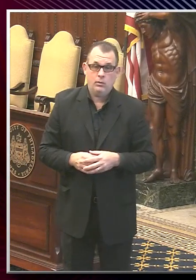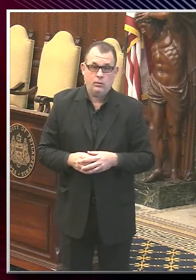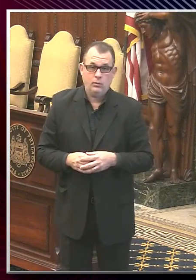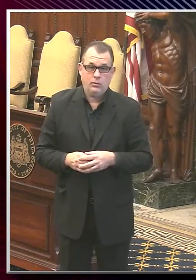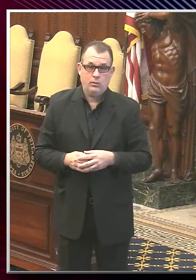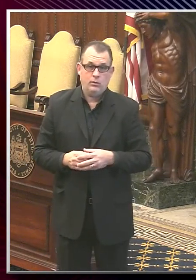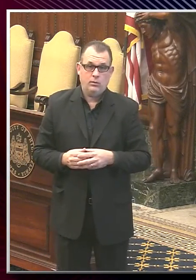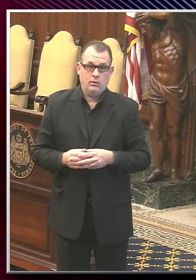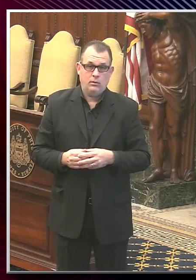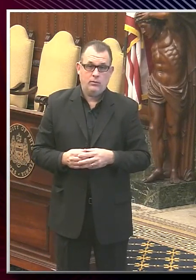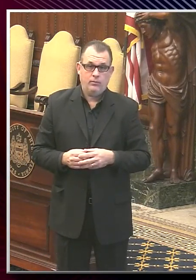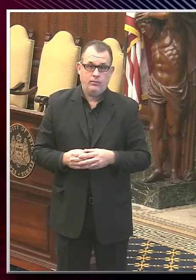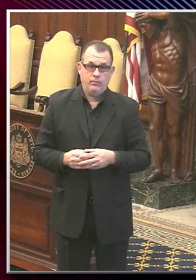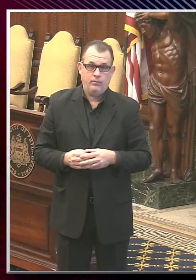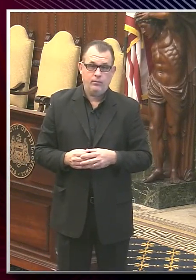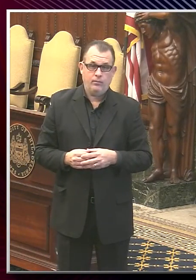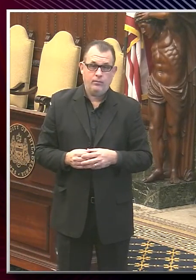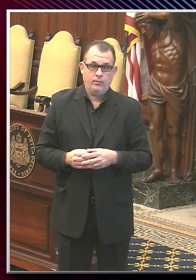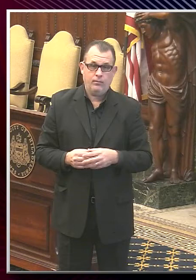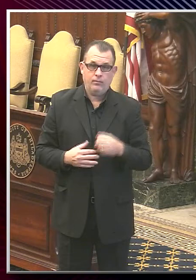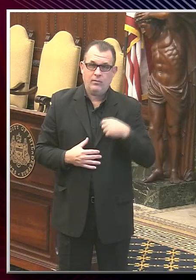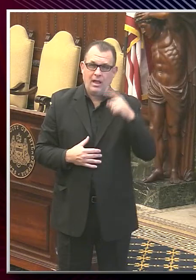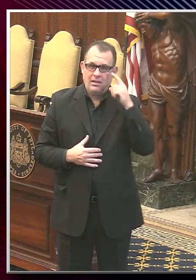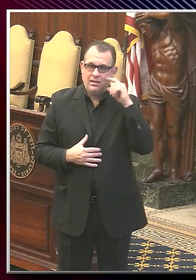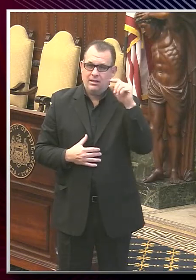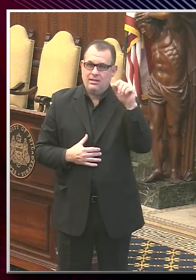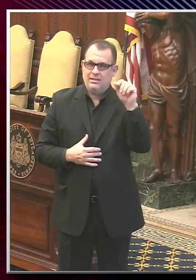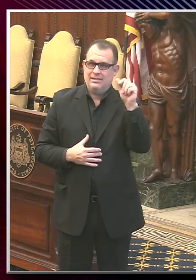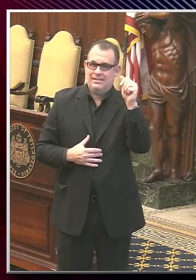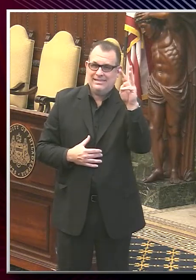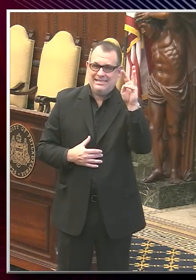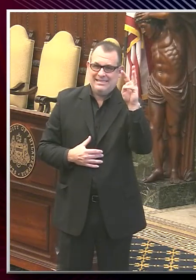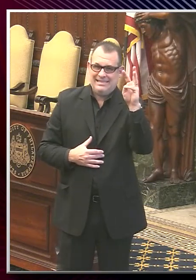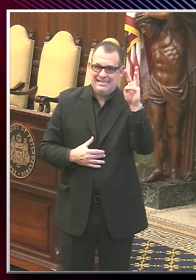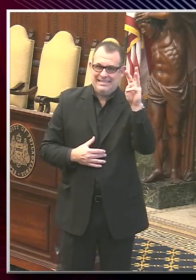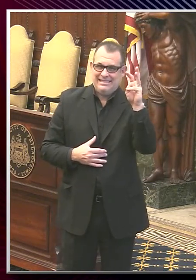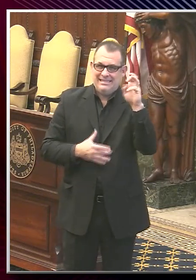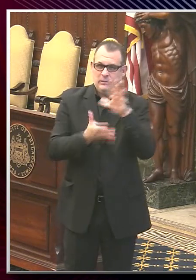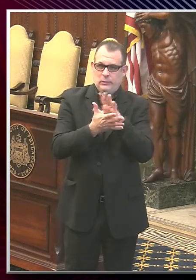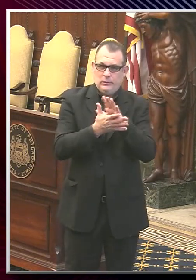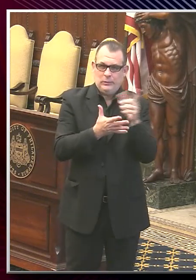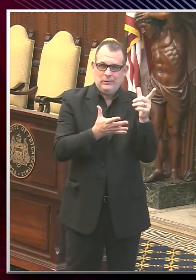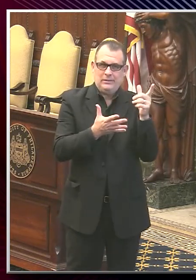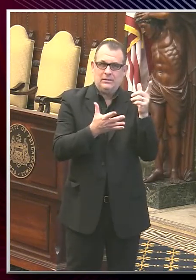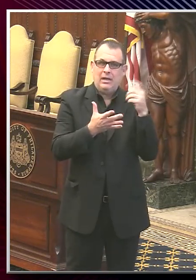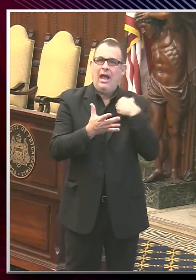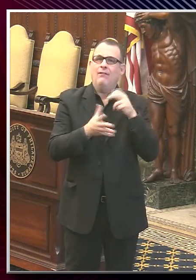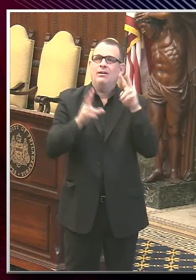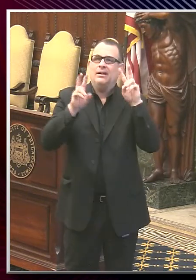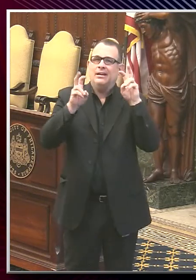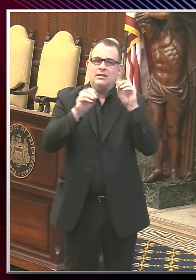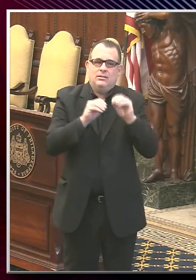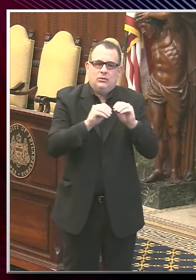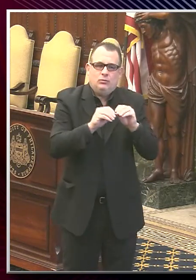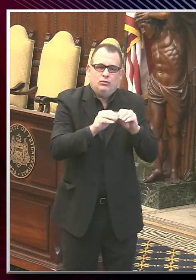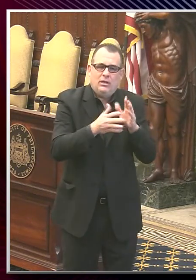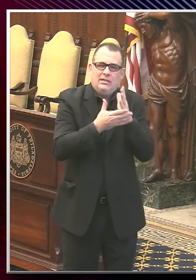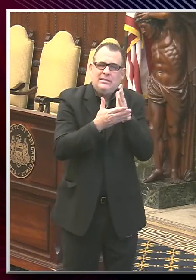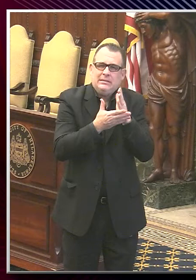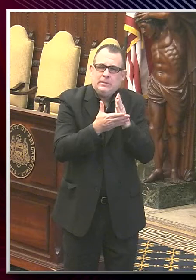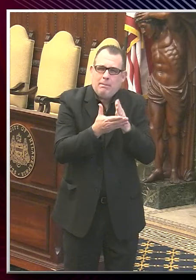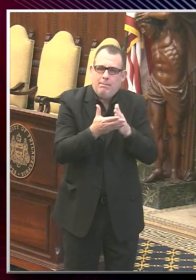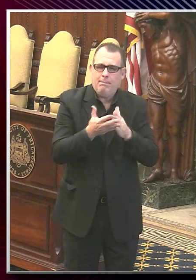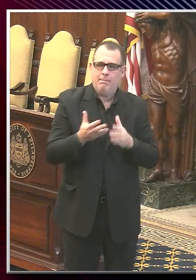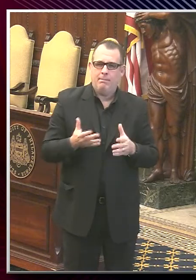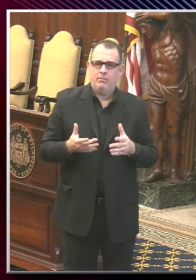16 schools that it looks like they did have some spread in the school. It may have been 2 or 3 people, it may have been more. So there clearly is evidence